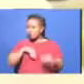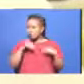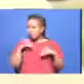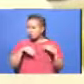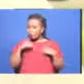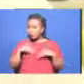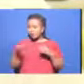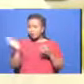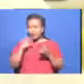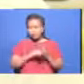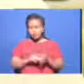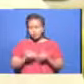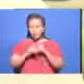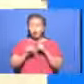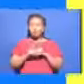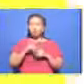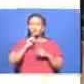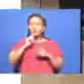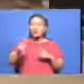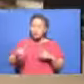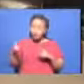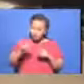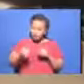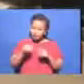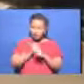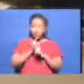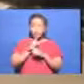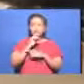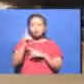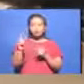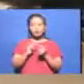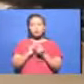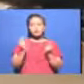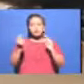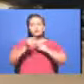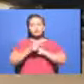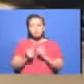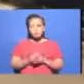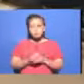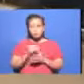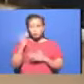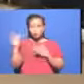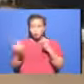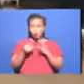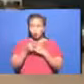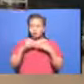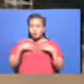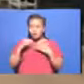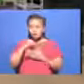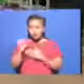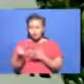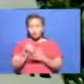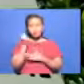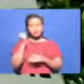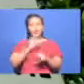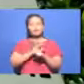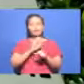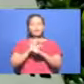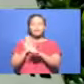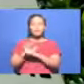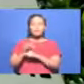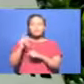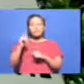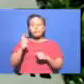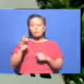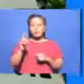to clean up NYS and reform it. Mageuzi hayo yalipelekea kufufuliwa kwa taasisi ya kutayarisha nguo, yani Textile